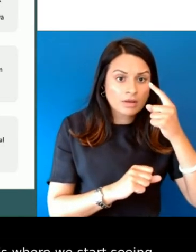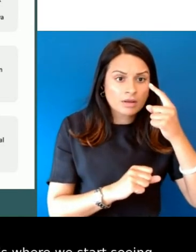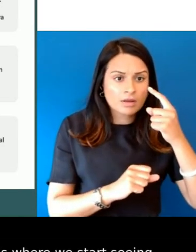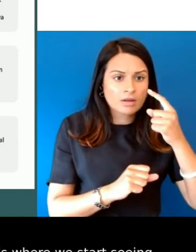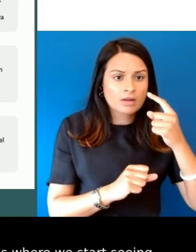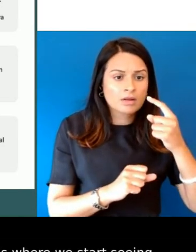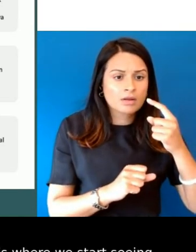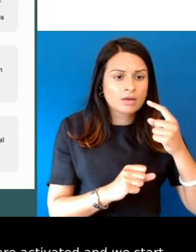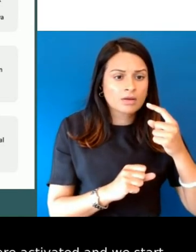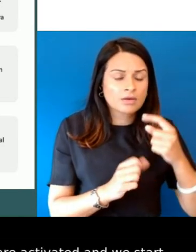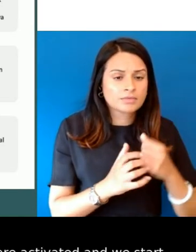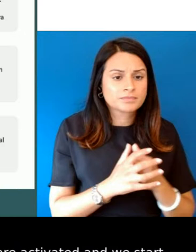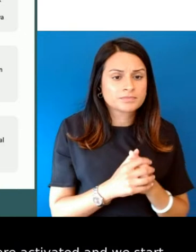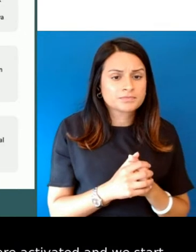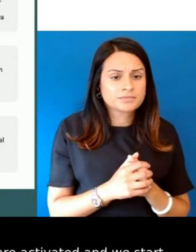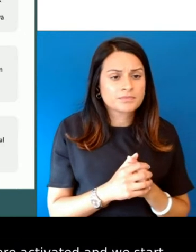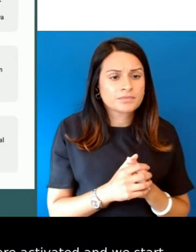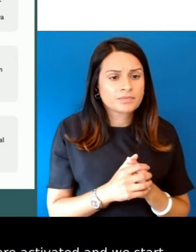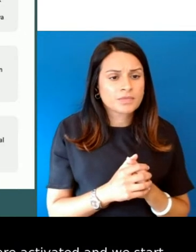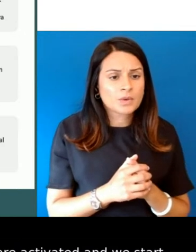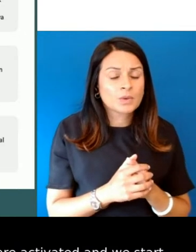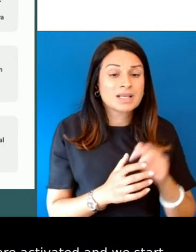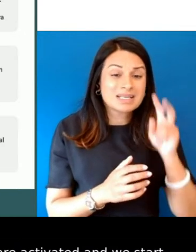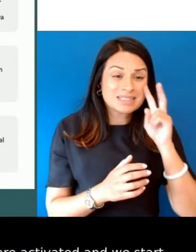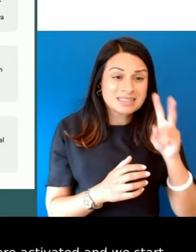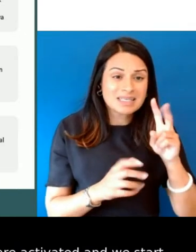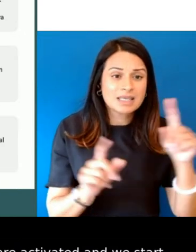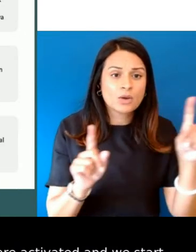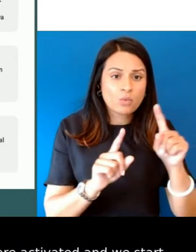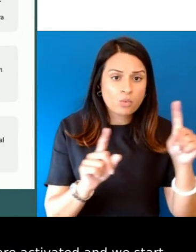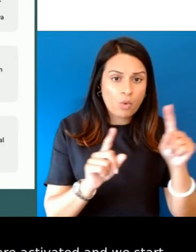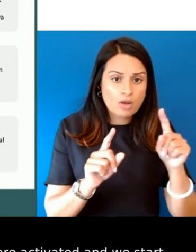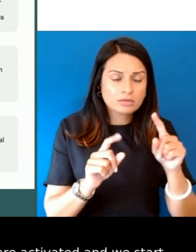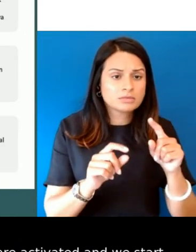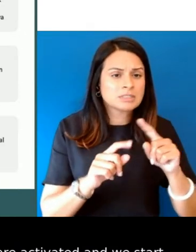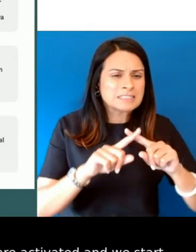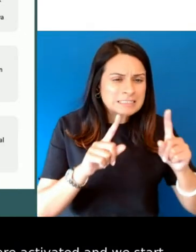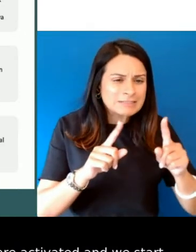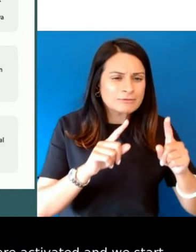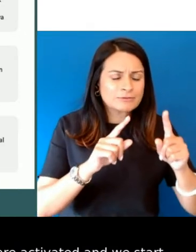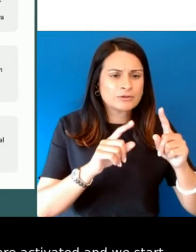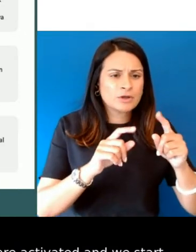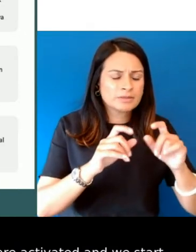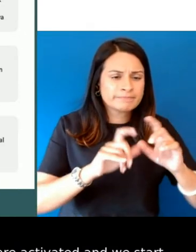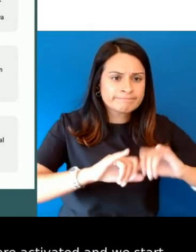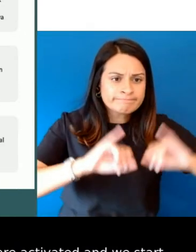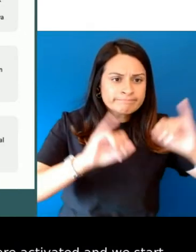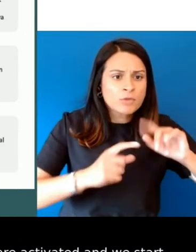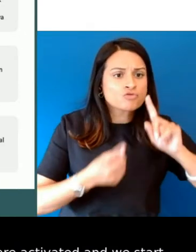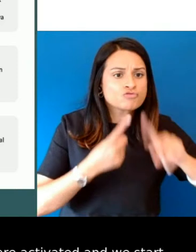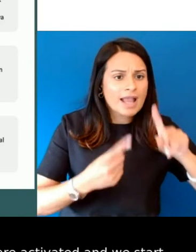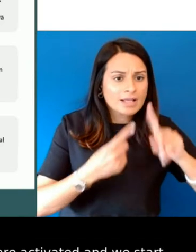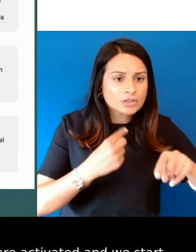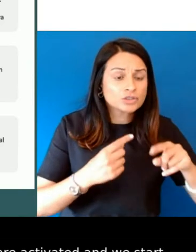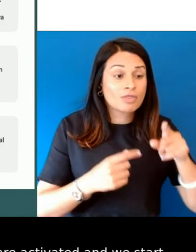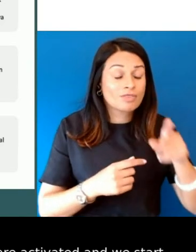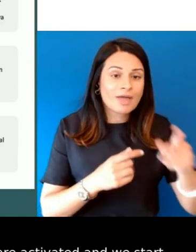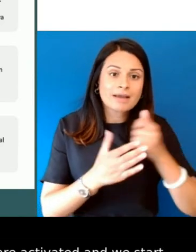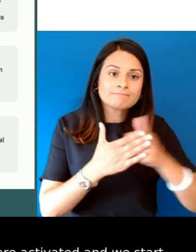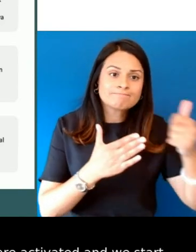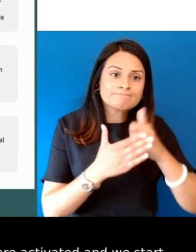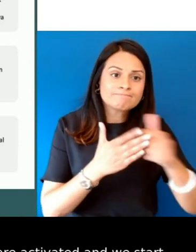keratoconjunctivitis which is uh graded based on the severity and and it's very common in summer and then we can have